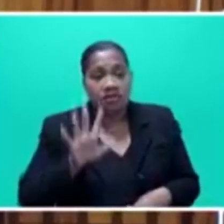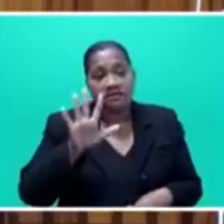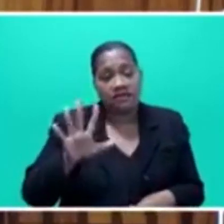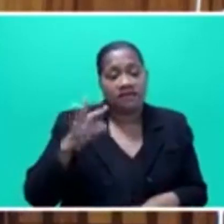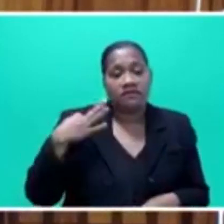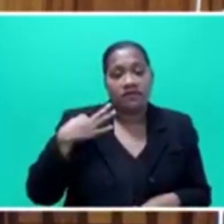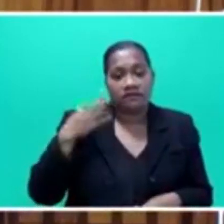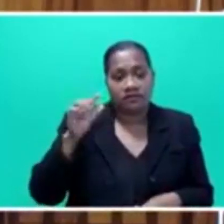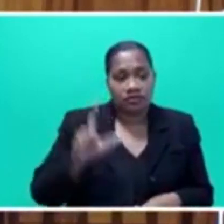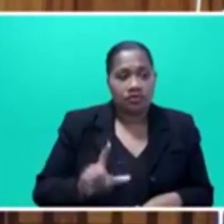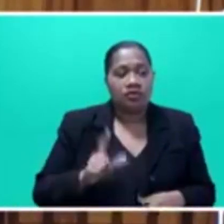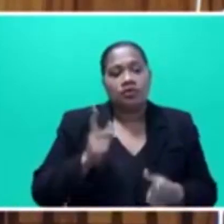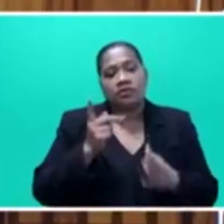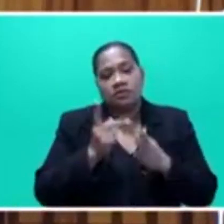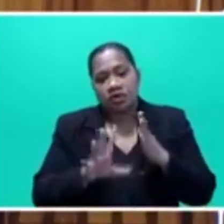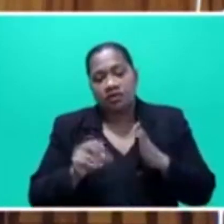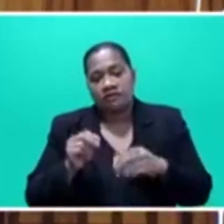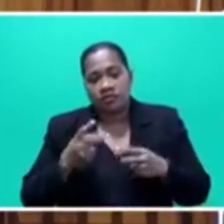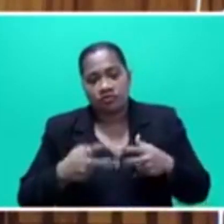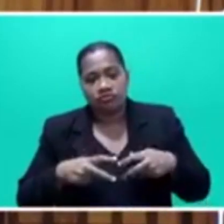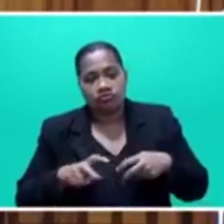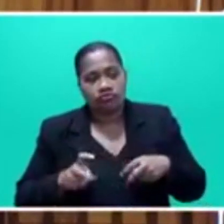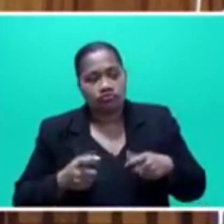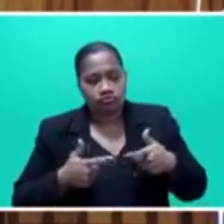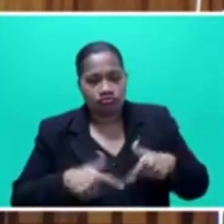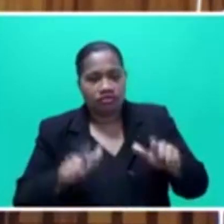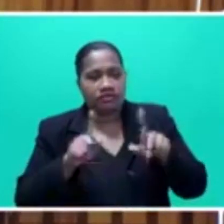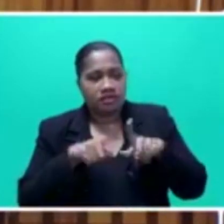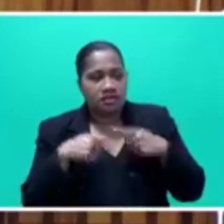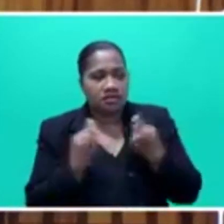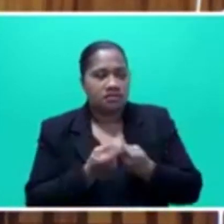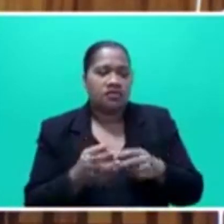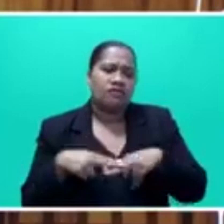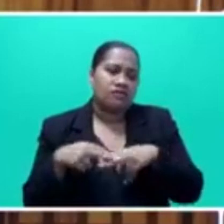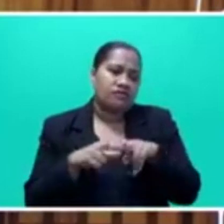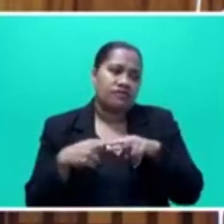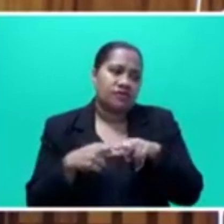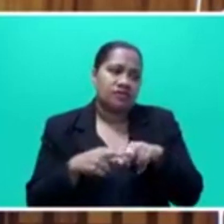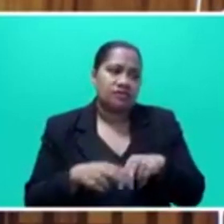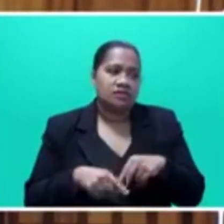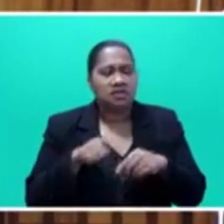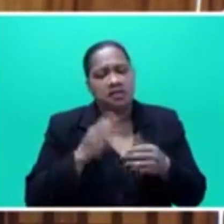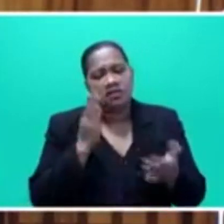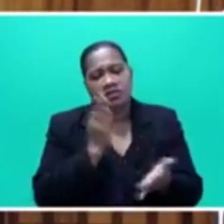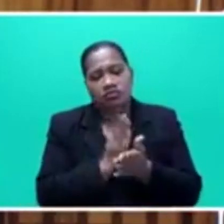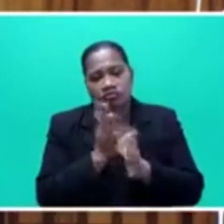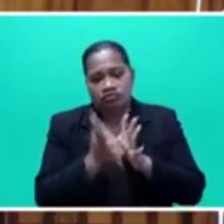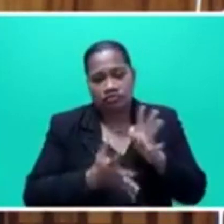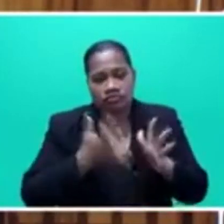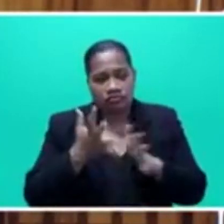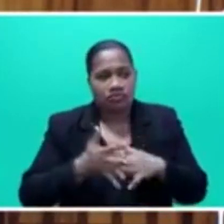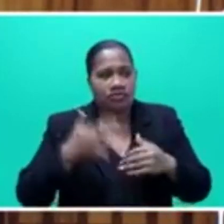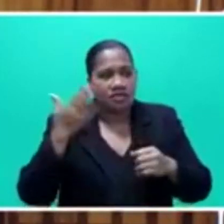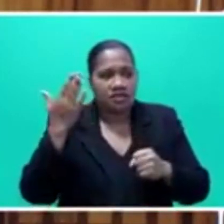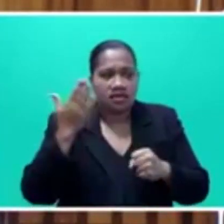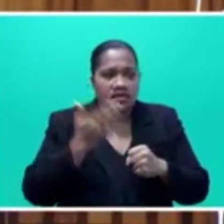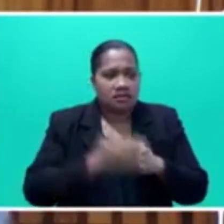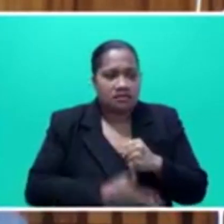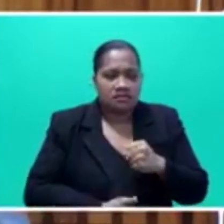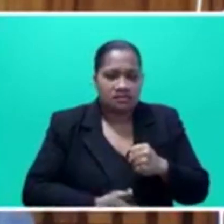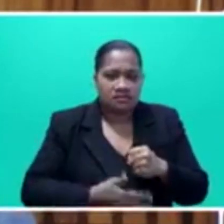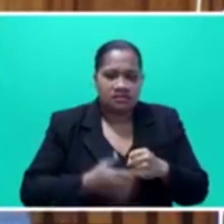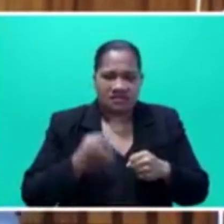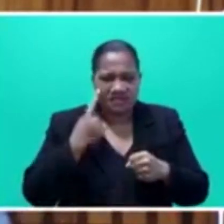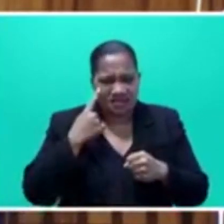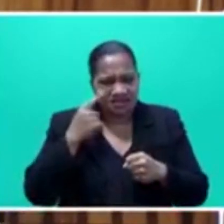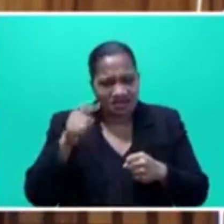Speaker, sir, were part of the traveling team from Fiji. This is the true story. They never failed to ascertain that.